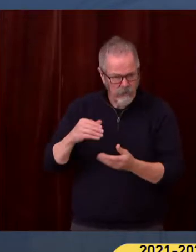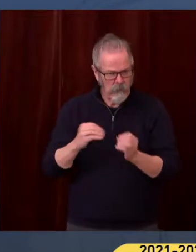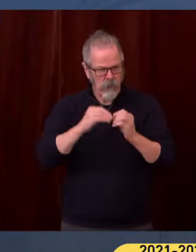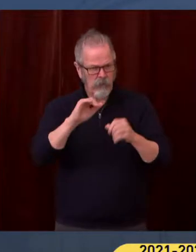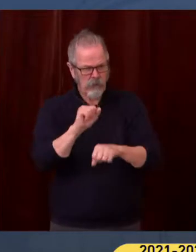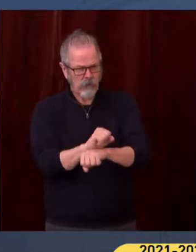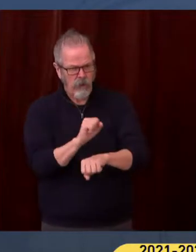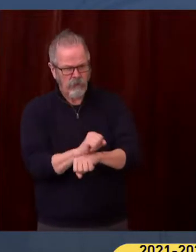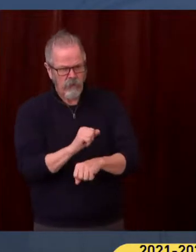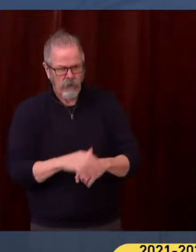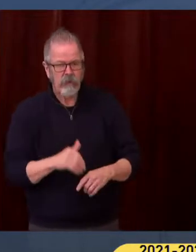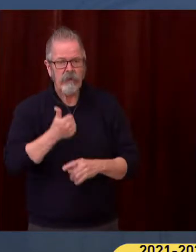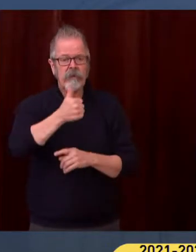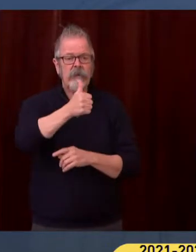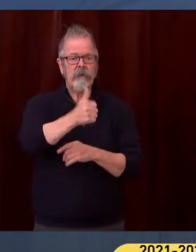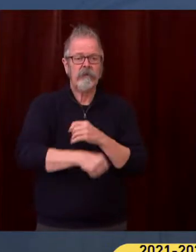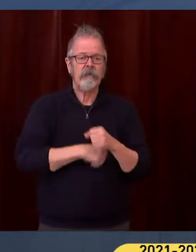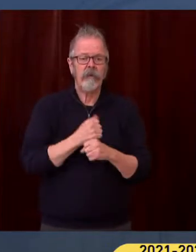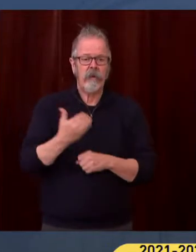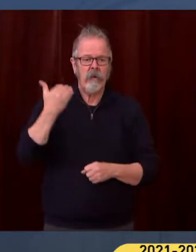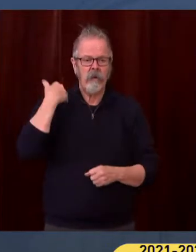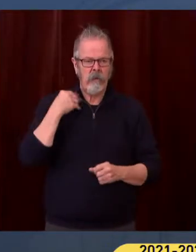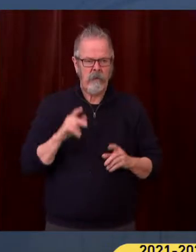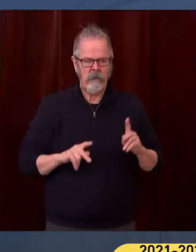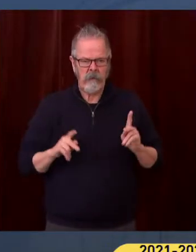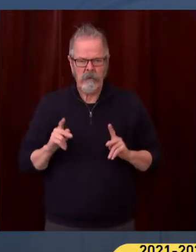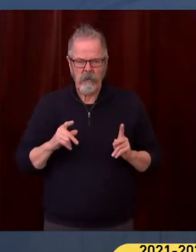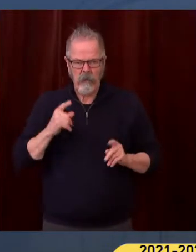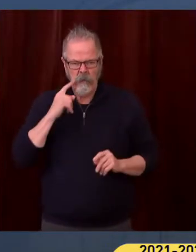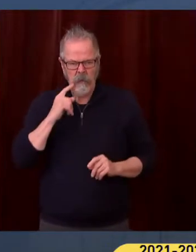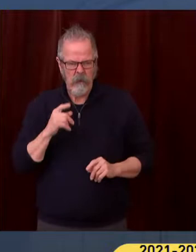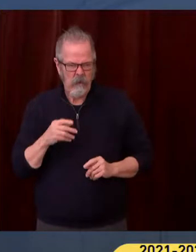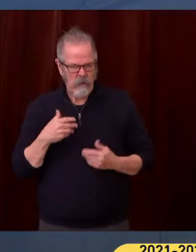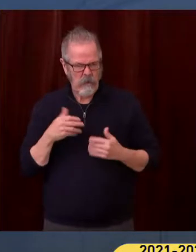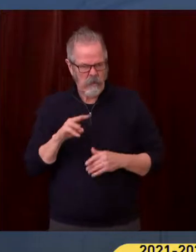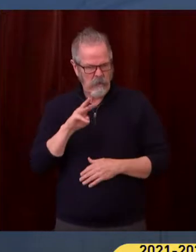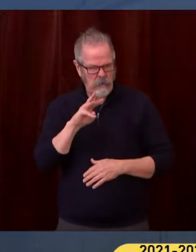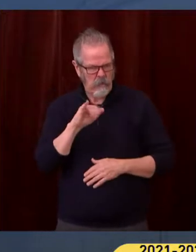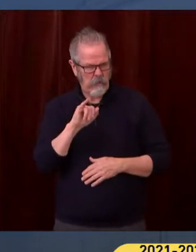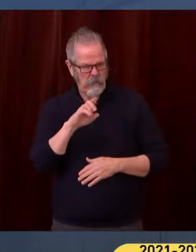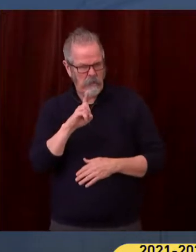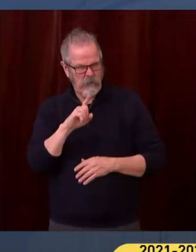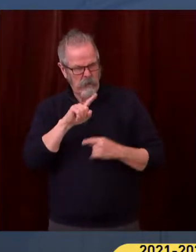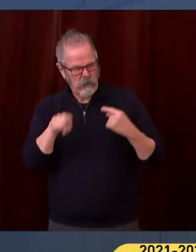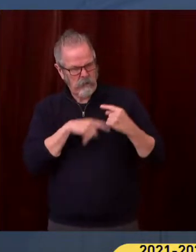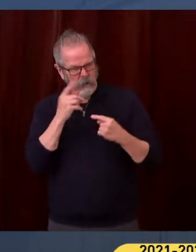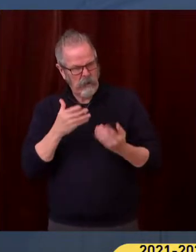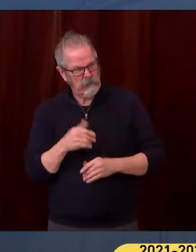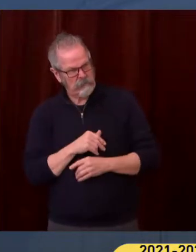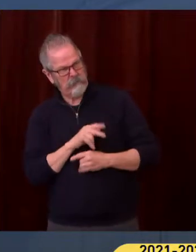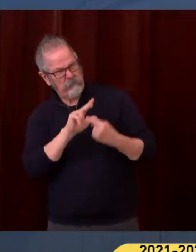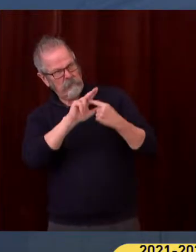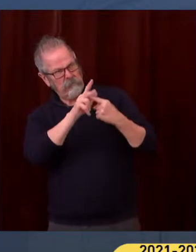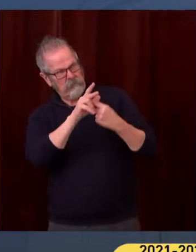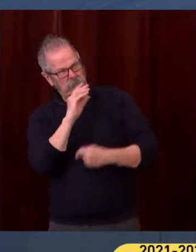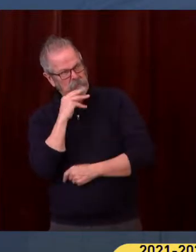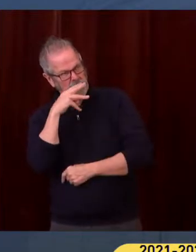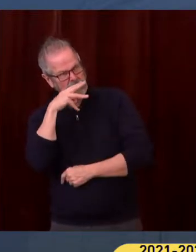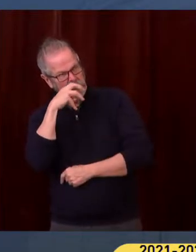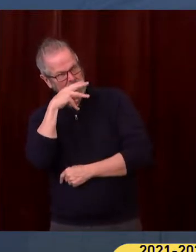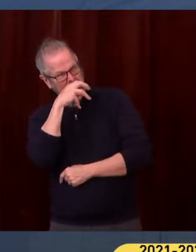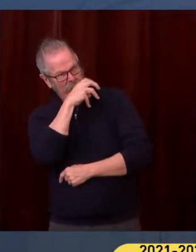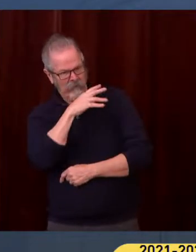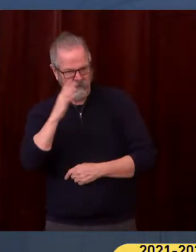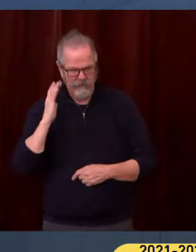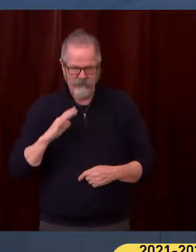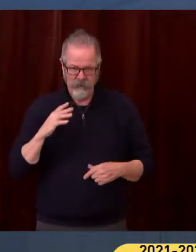jobs. And they understand it's a real life thing. You know, and the technology is now becoming available.